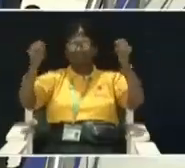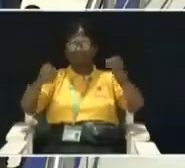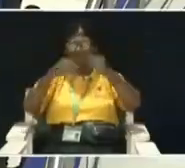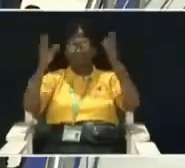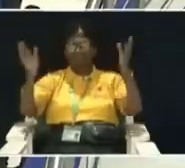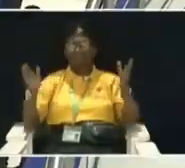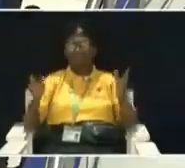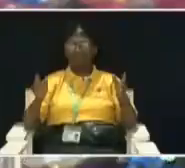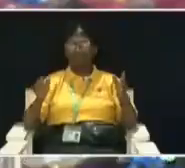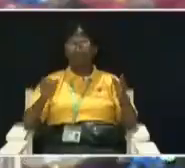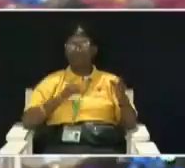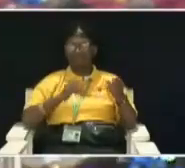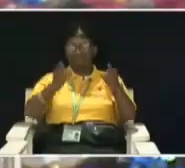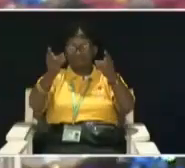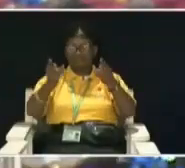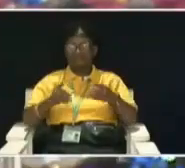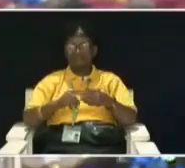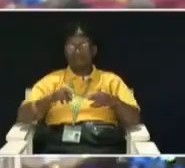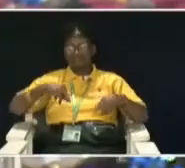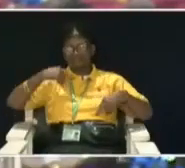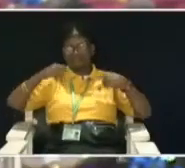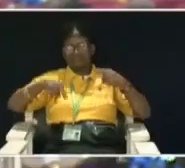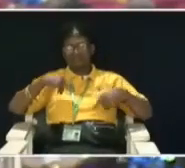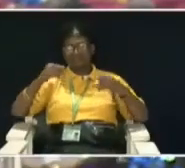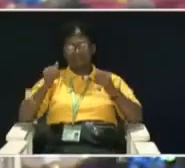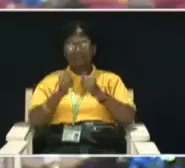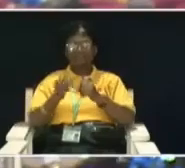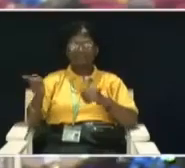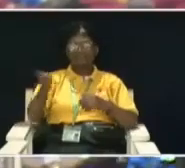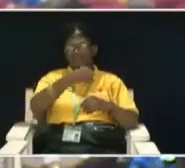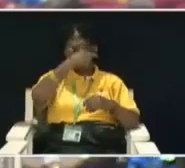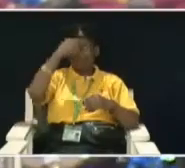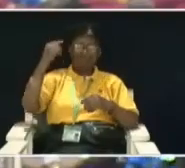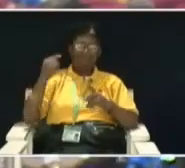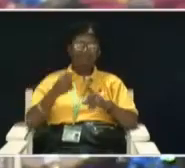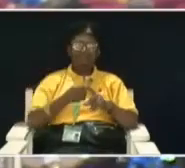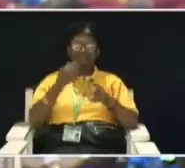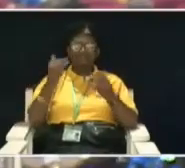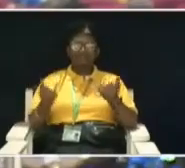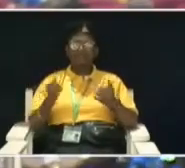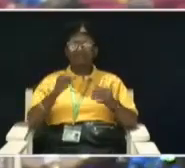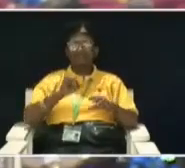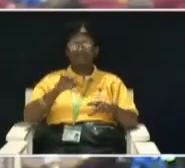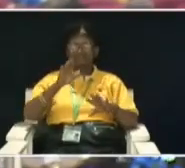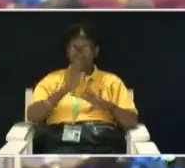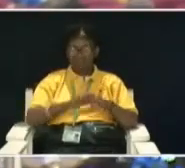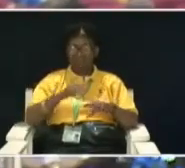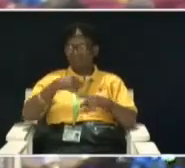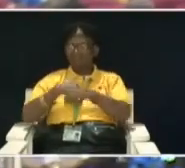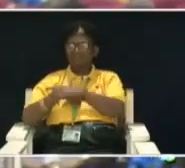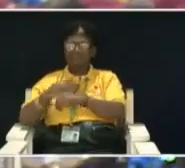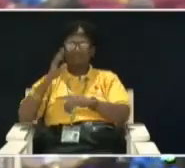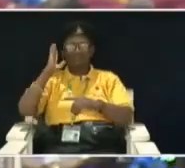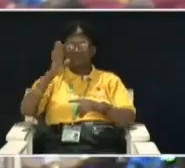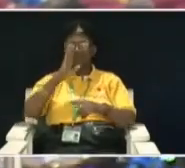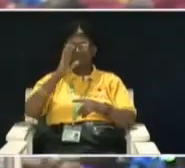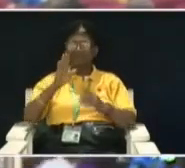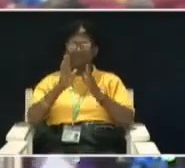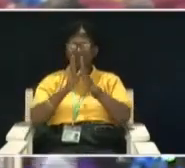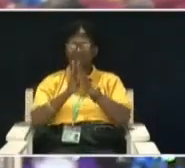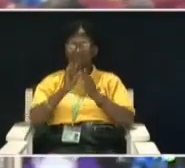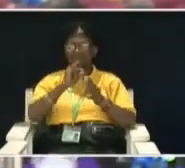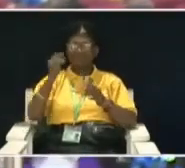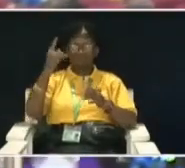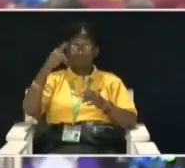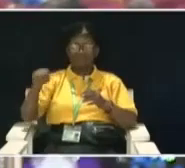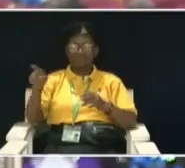I want to rejoice with you, because from now on, by the grace of God, I'll be praying for you. So I need your names,